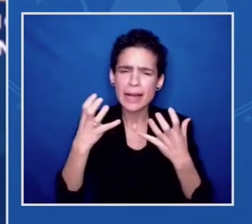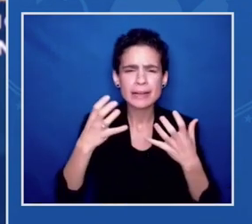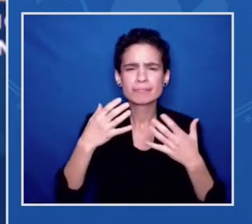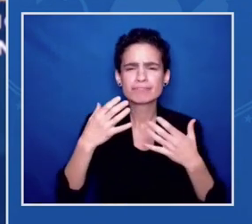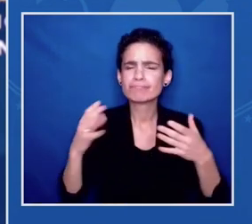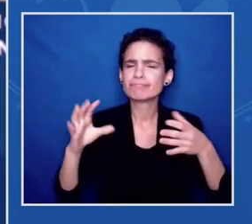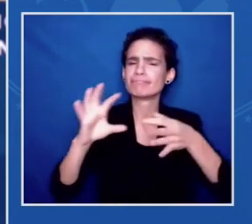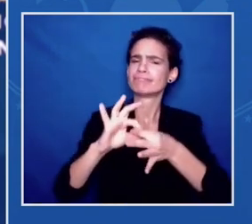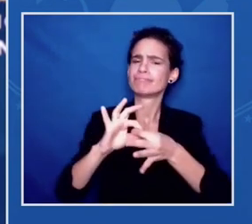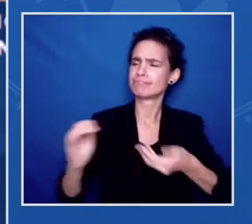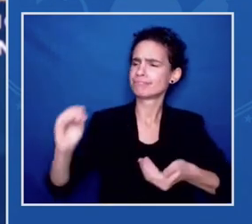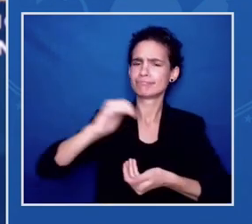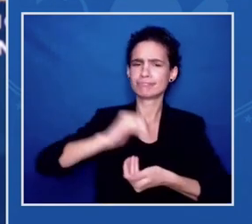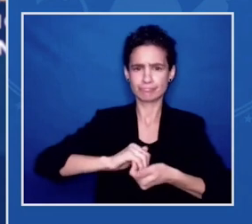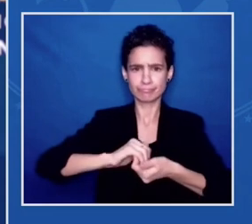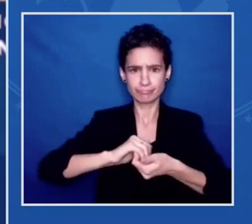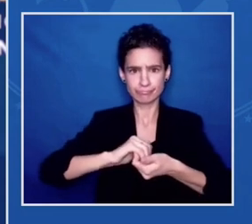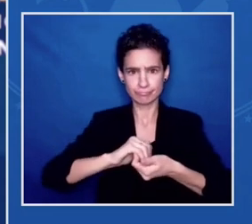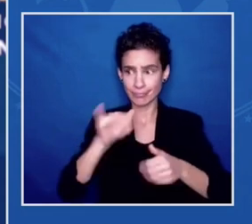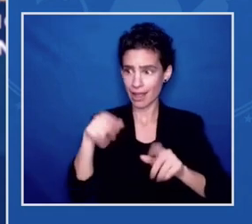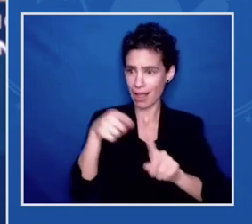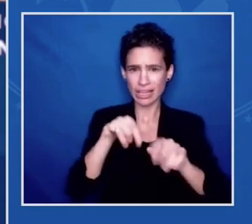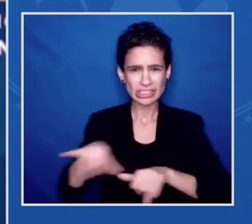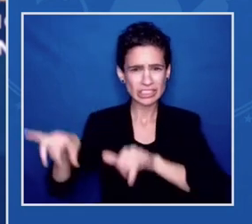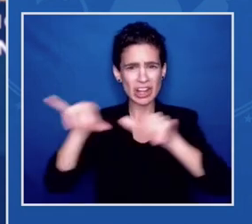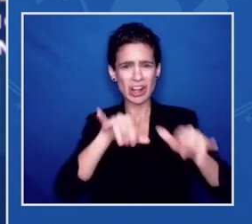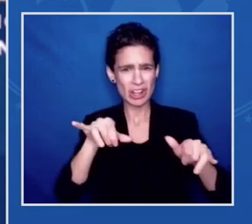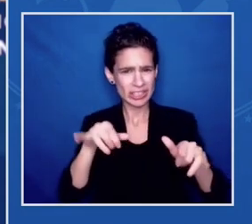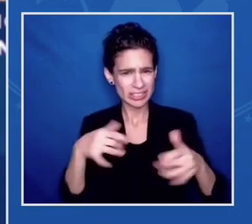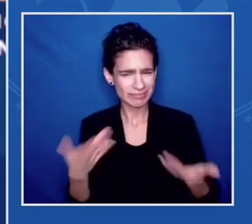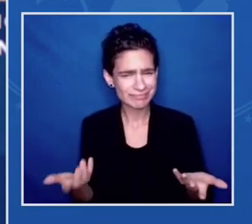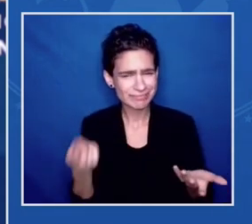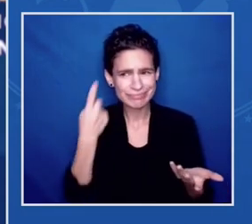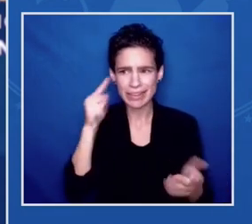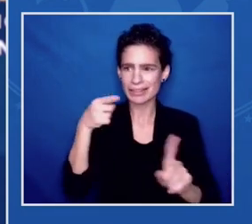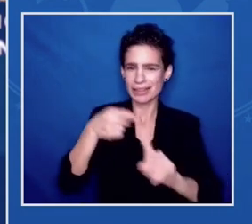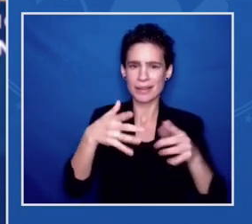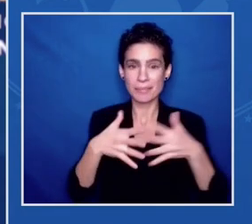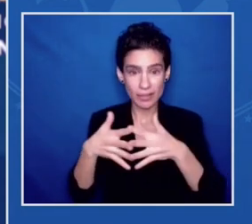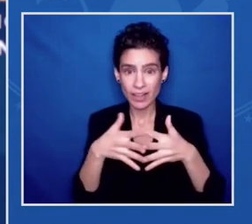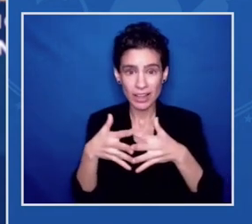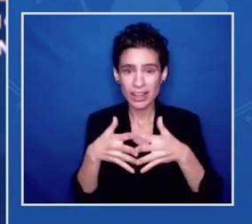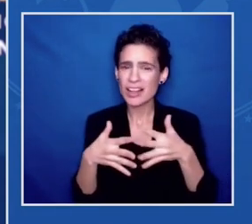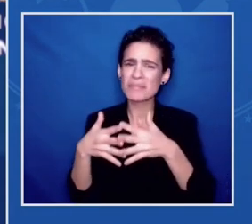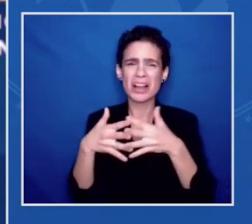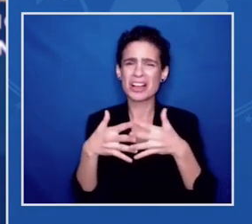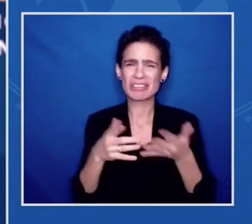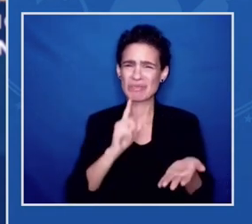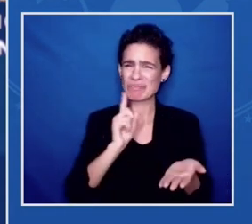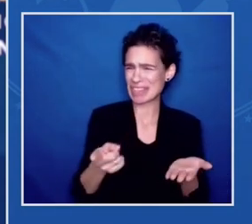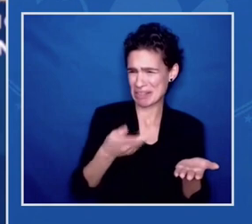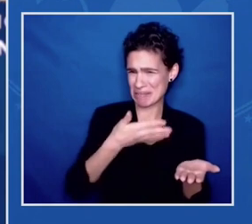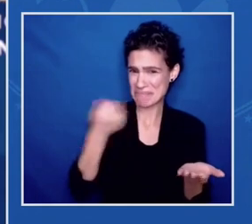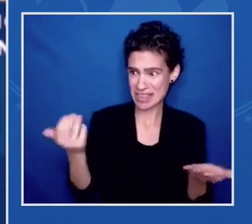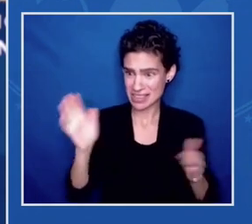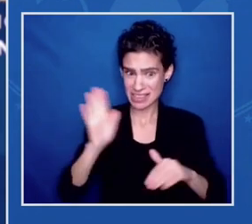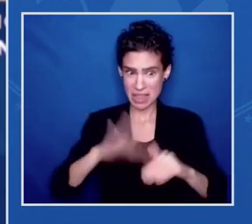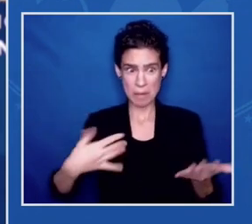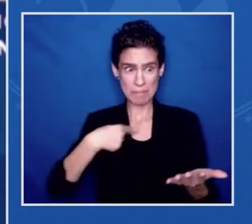union, have kept our eyes on that common good. America is so much better than what we've seen